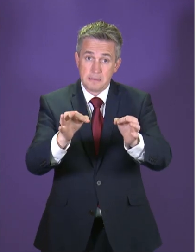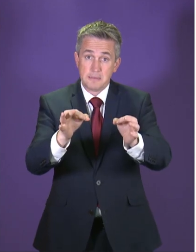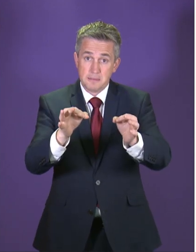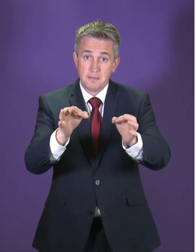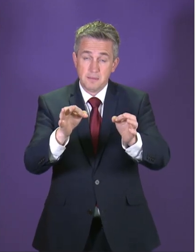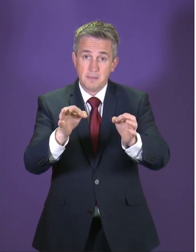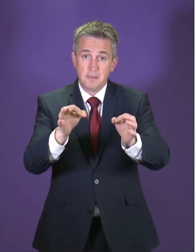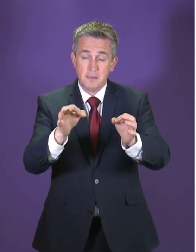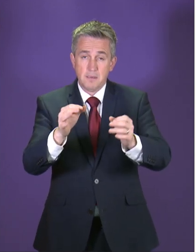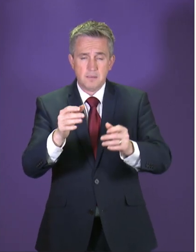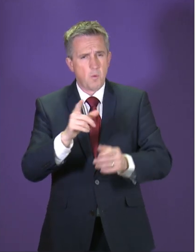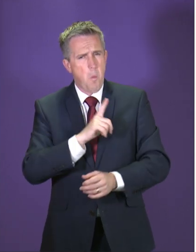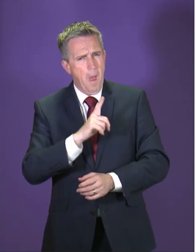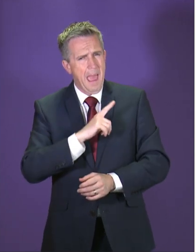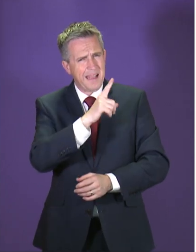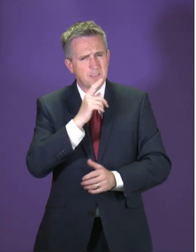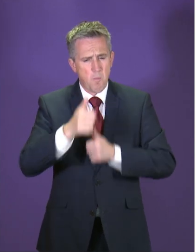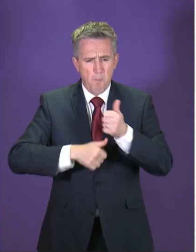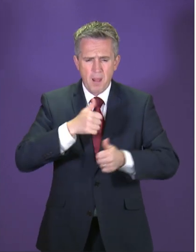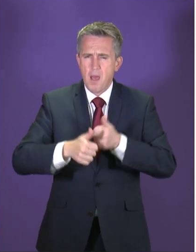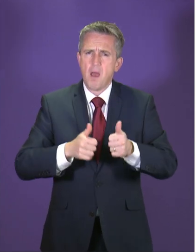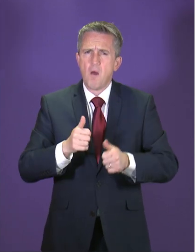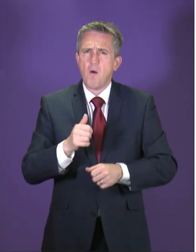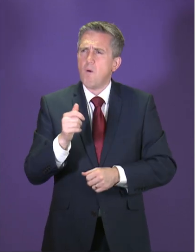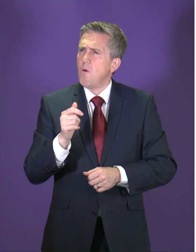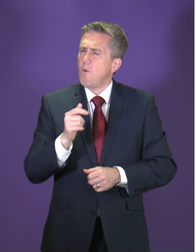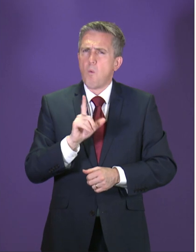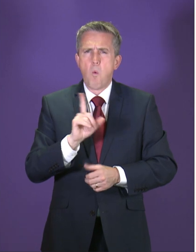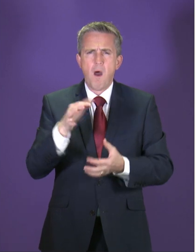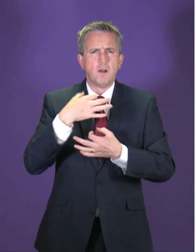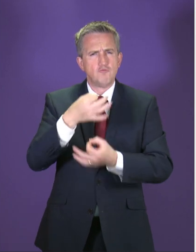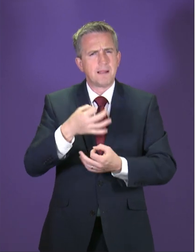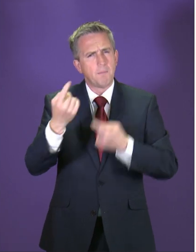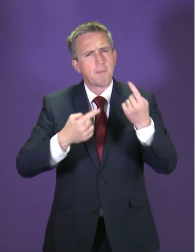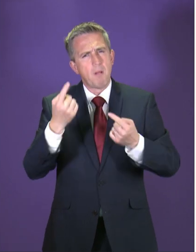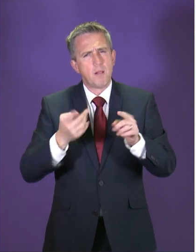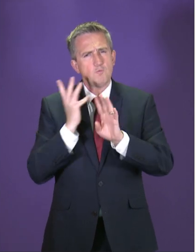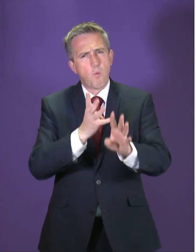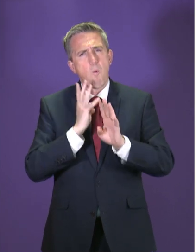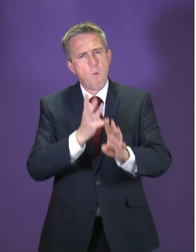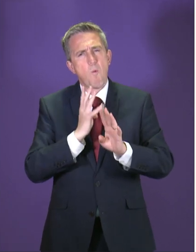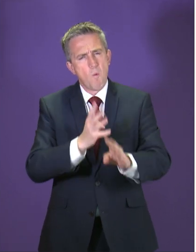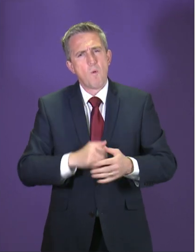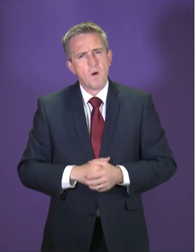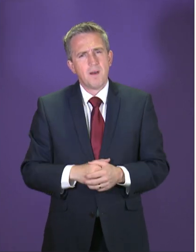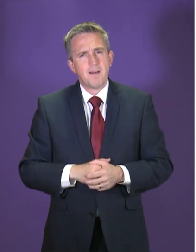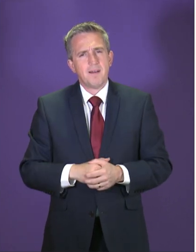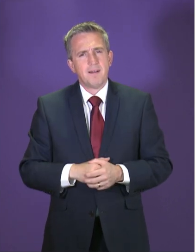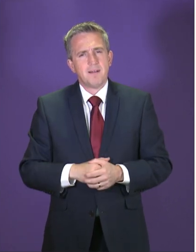well, why was it so popular? What happened? And I think that we touched